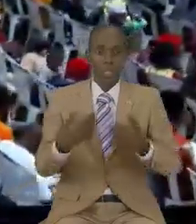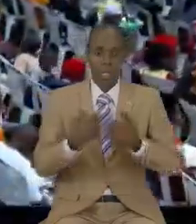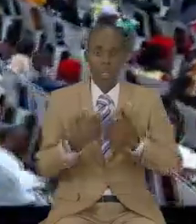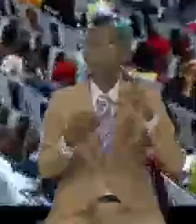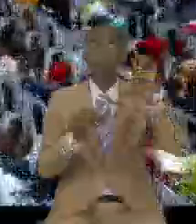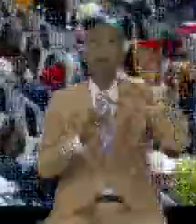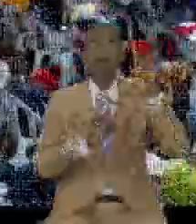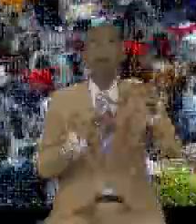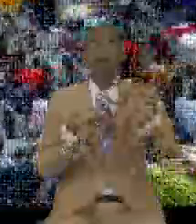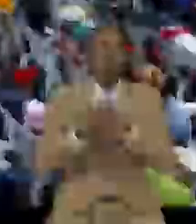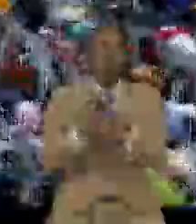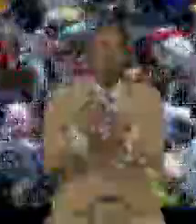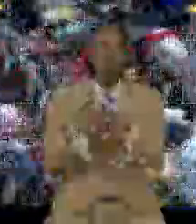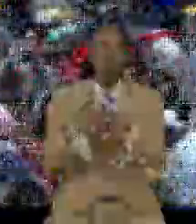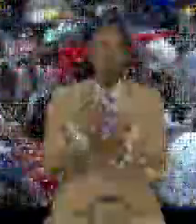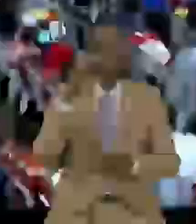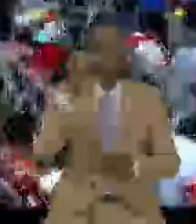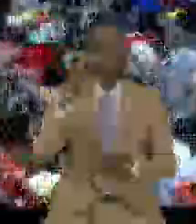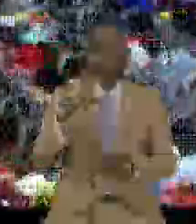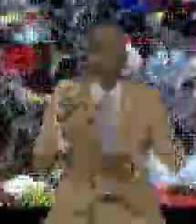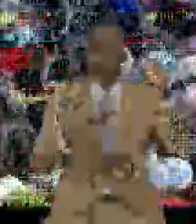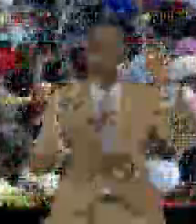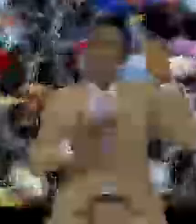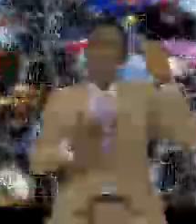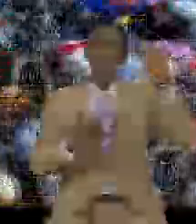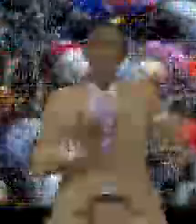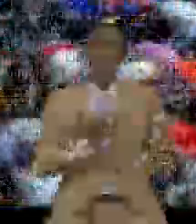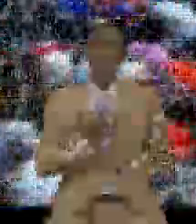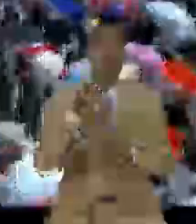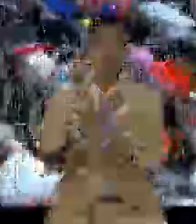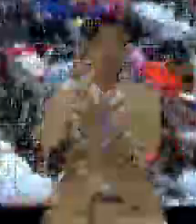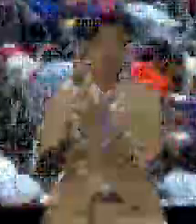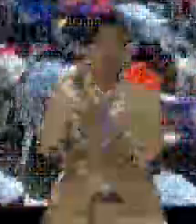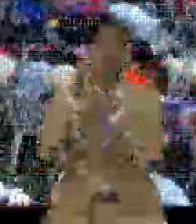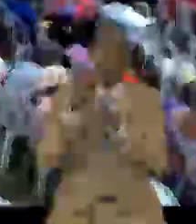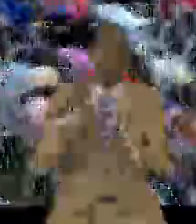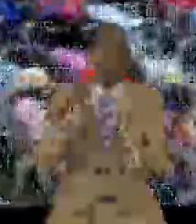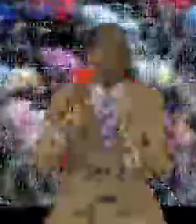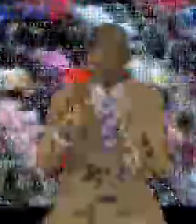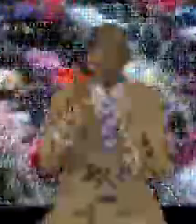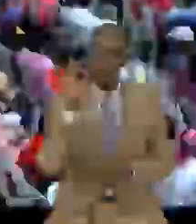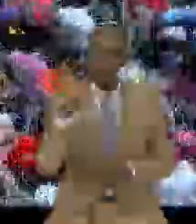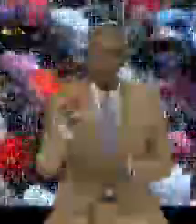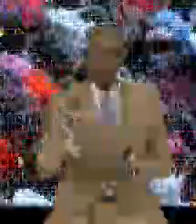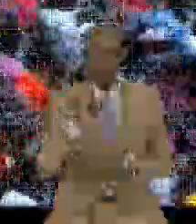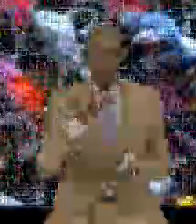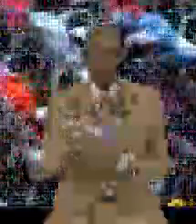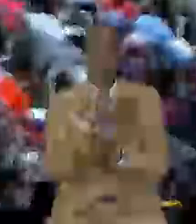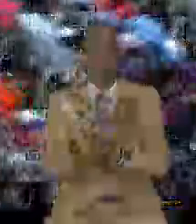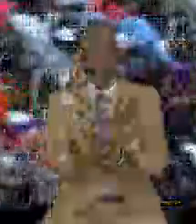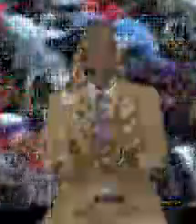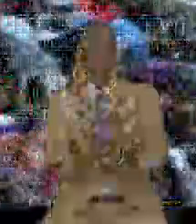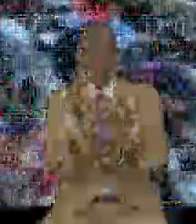have I formed for myself. He picks up on you and he targets you and